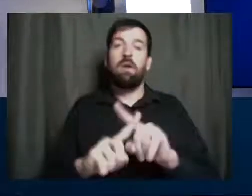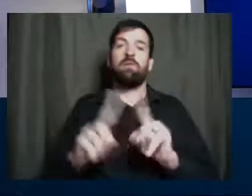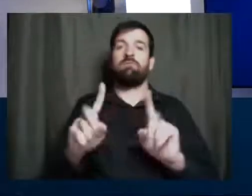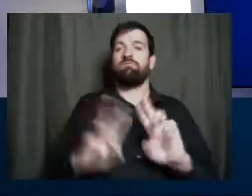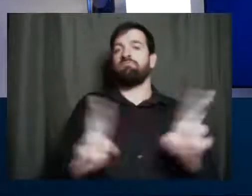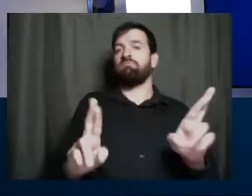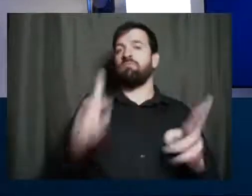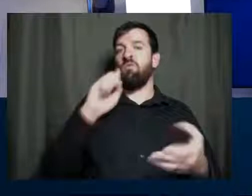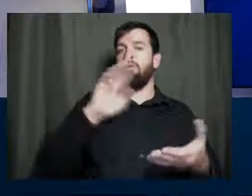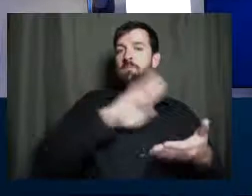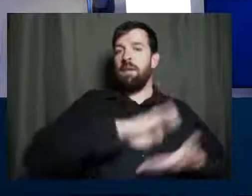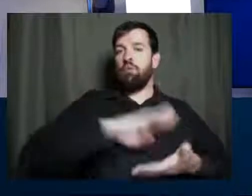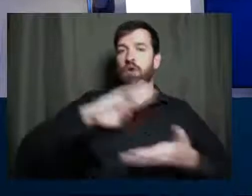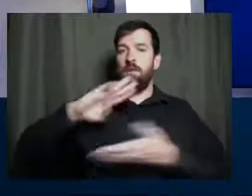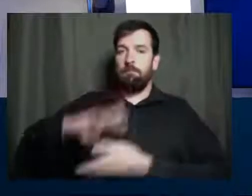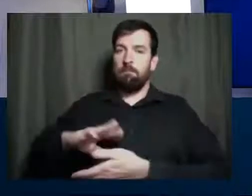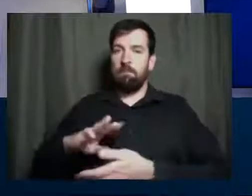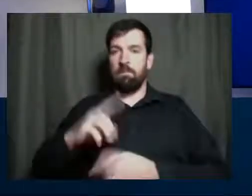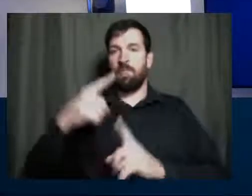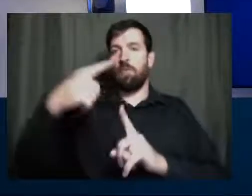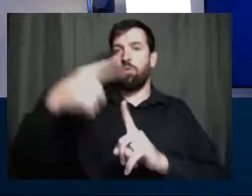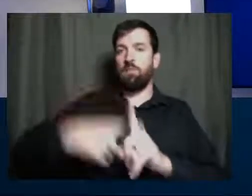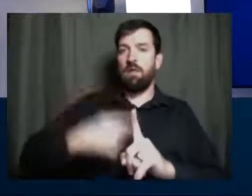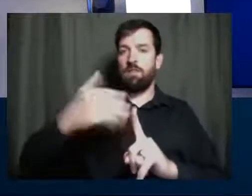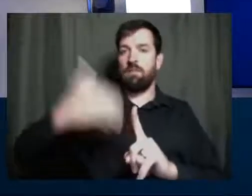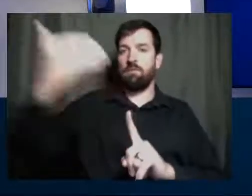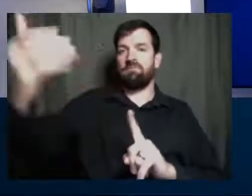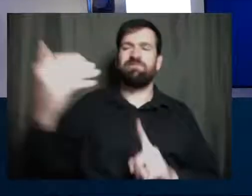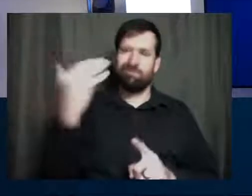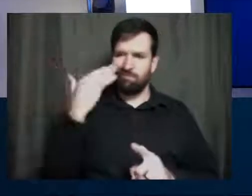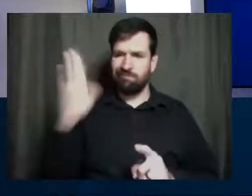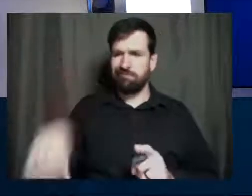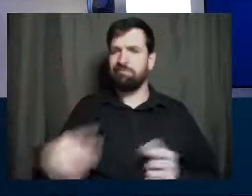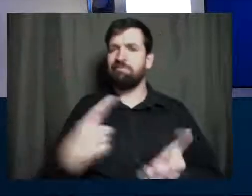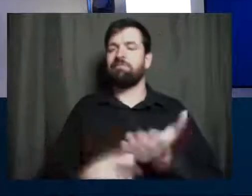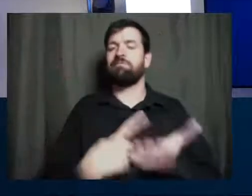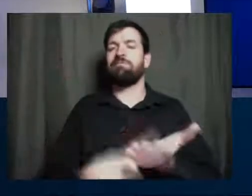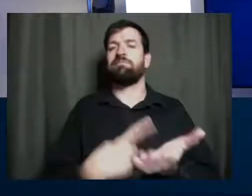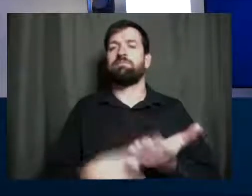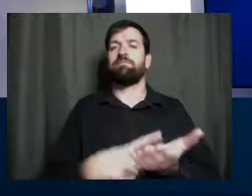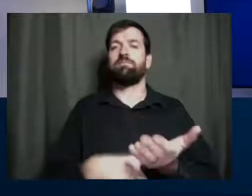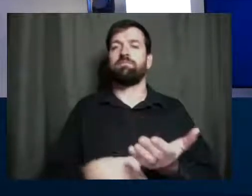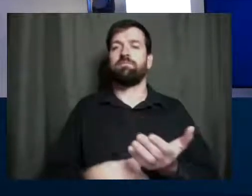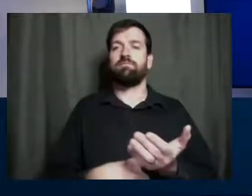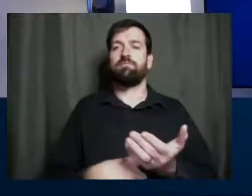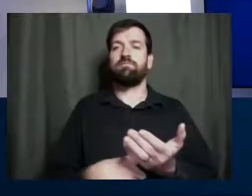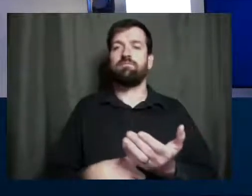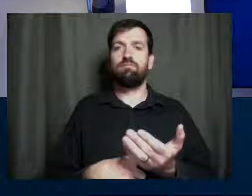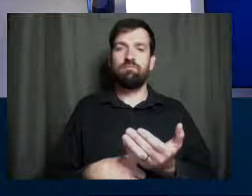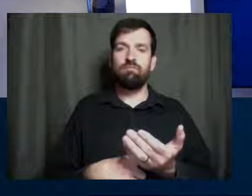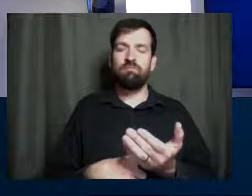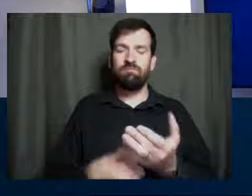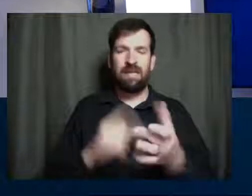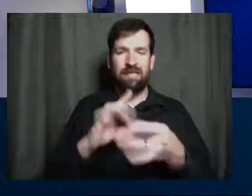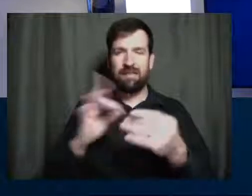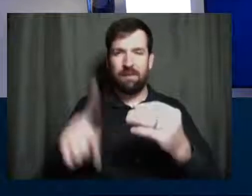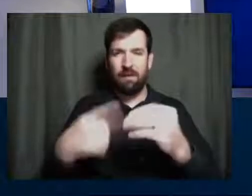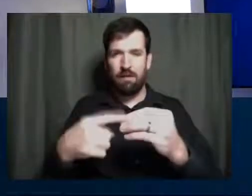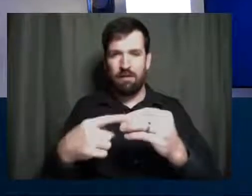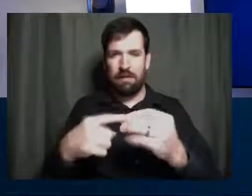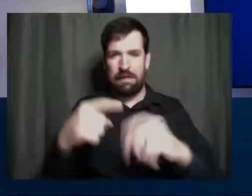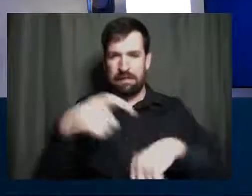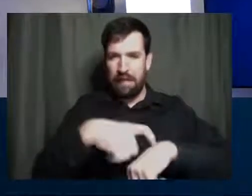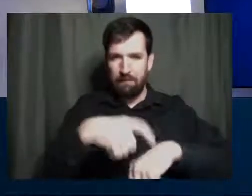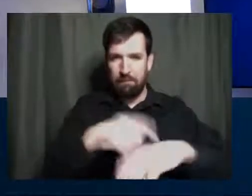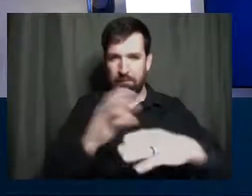I remember we talked about this last week when we had our breast oncologist on she said she remembers something about the timing between those. Does that matter?